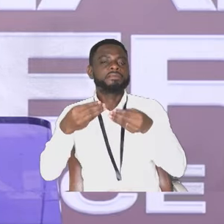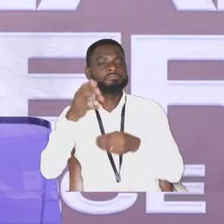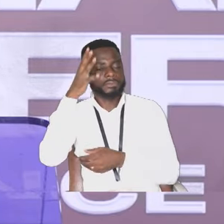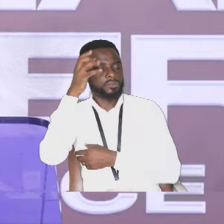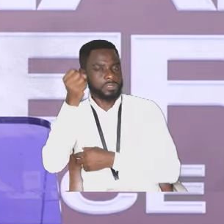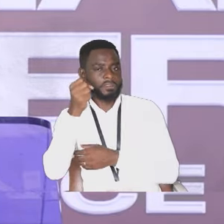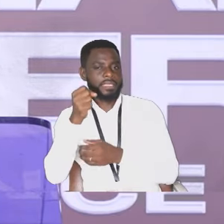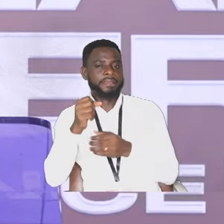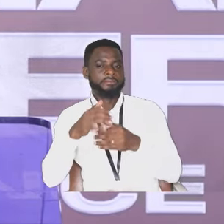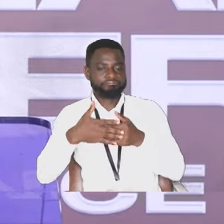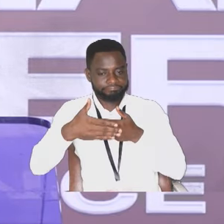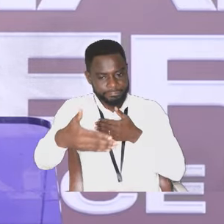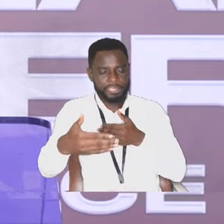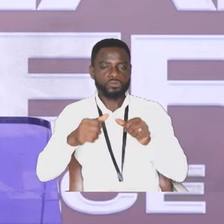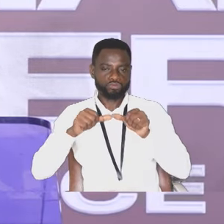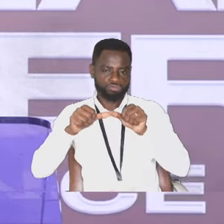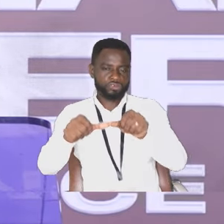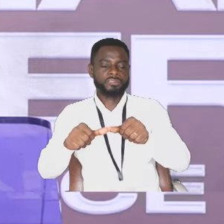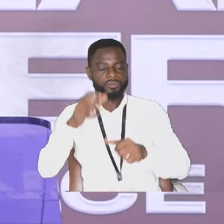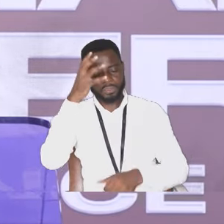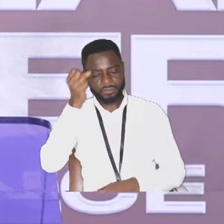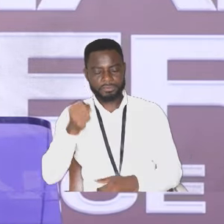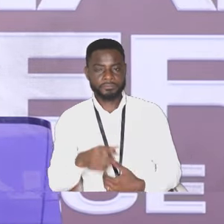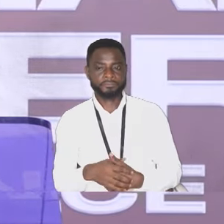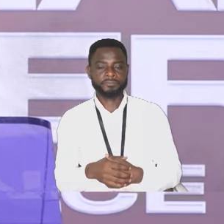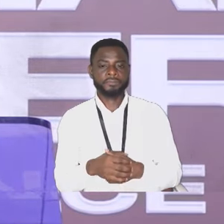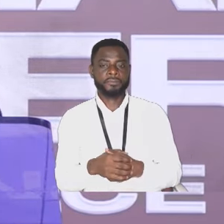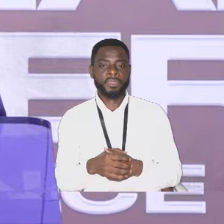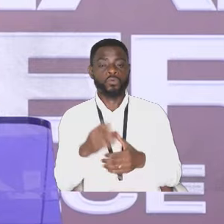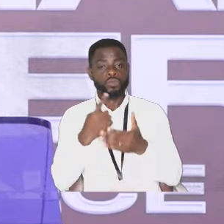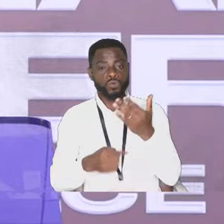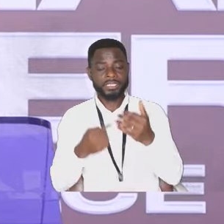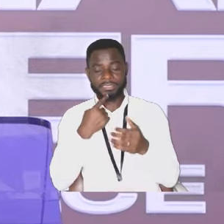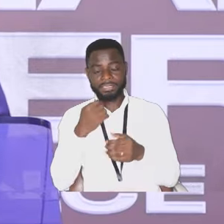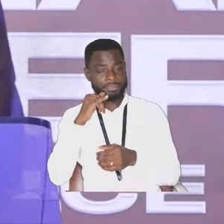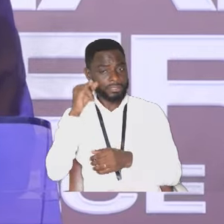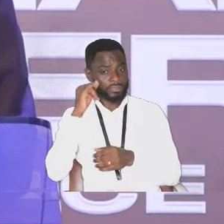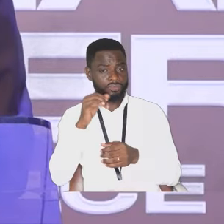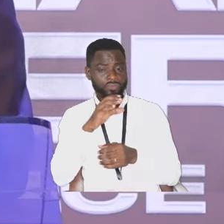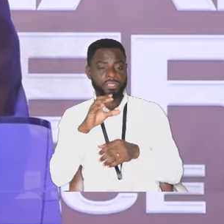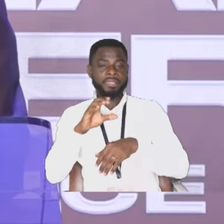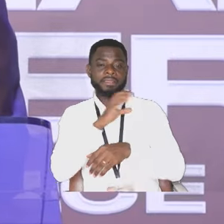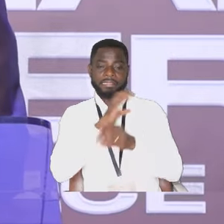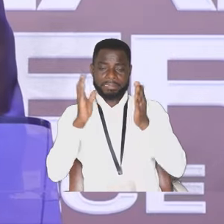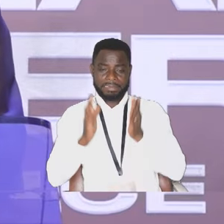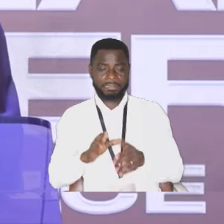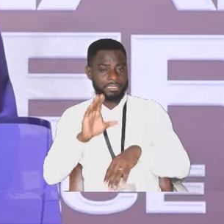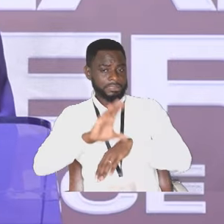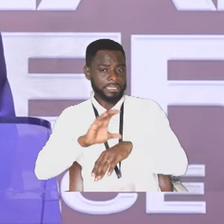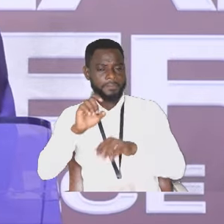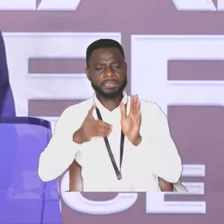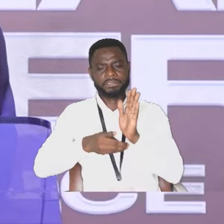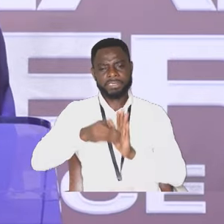concept will be followed through and through with what they said yesterday. So the Christian church should develop a